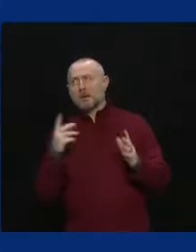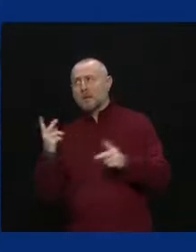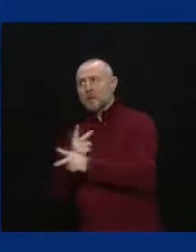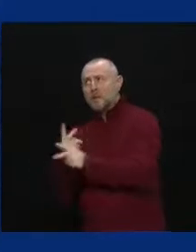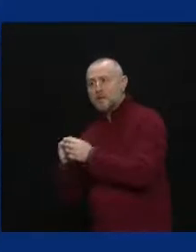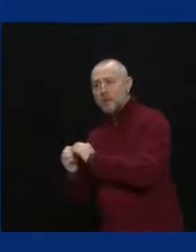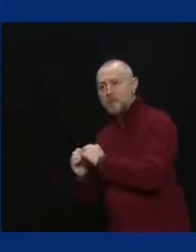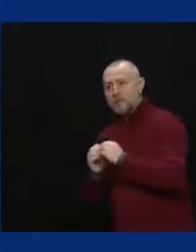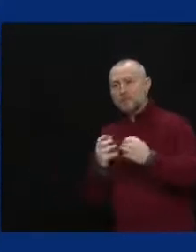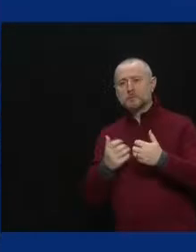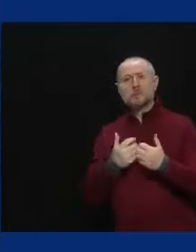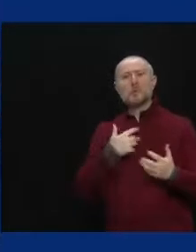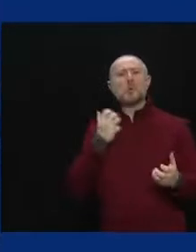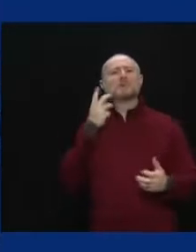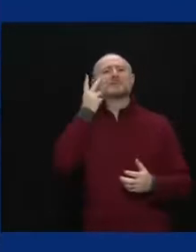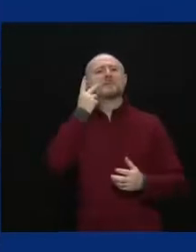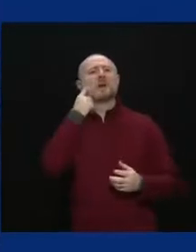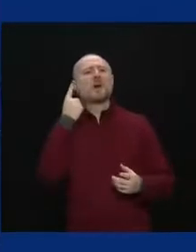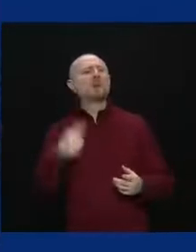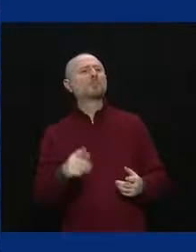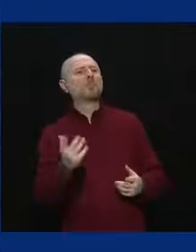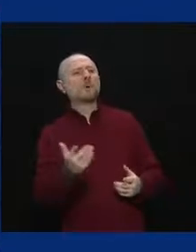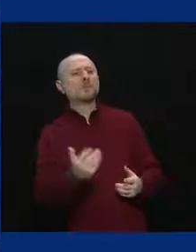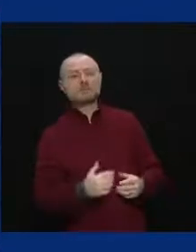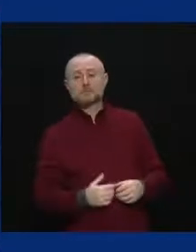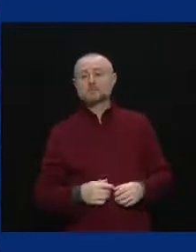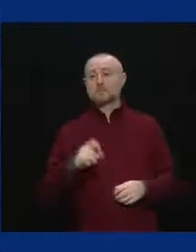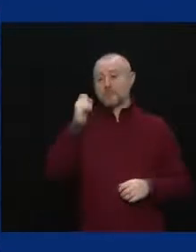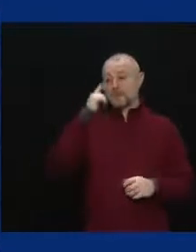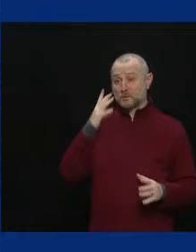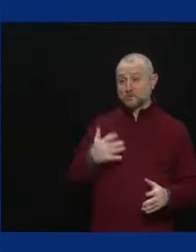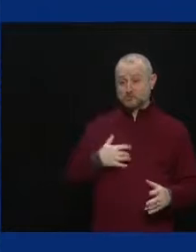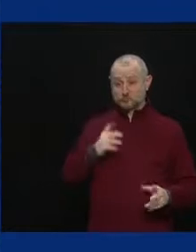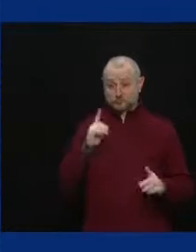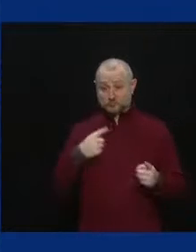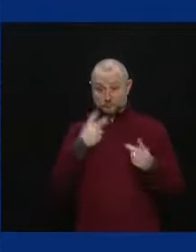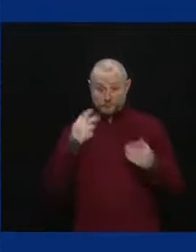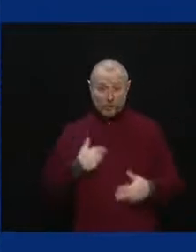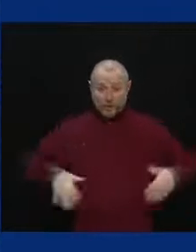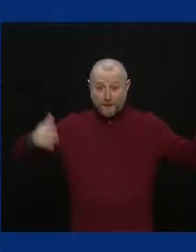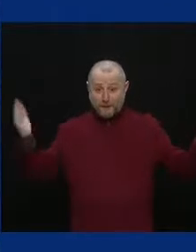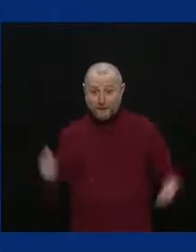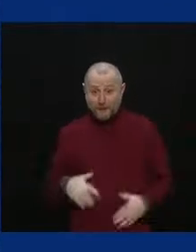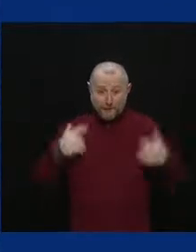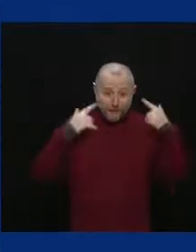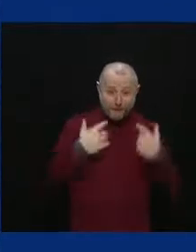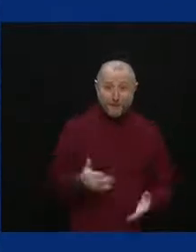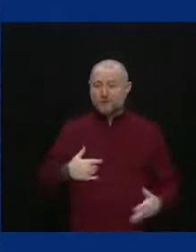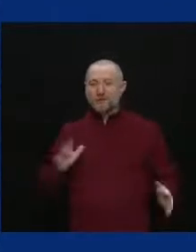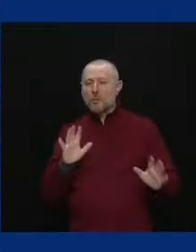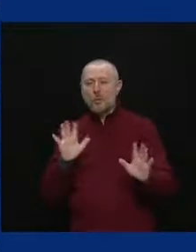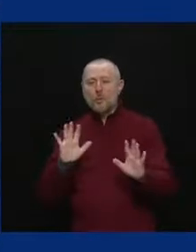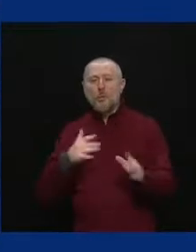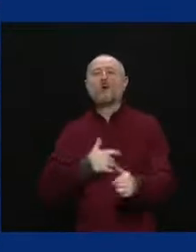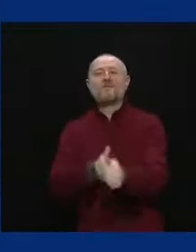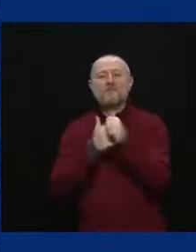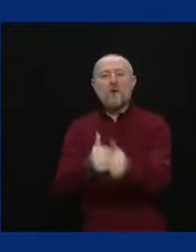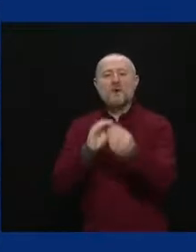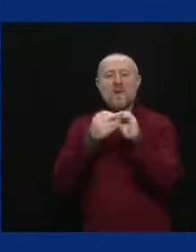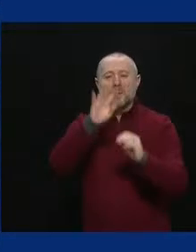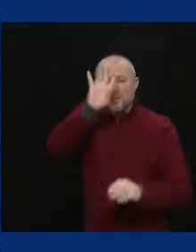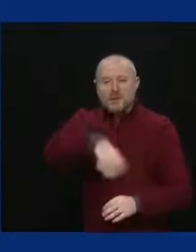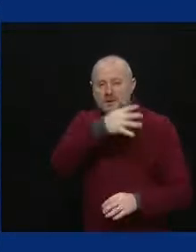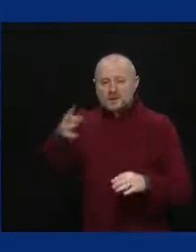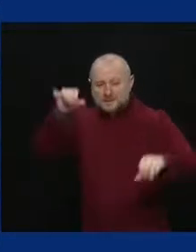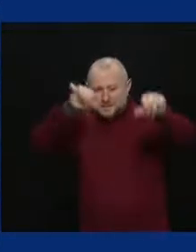playing that by ear? We're not playing it by ear. We're going to be driven by data and look at what our situation was prior to